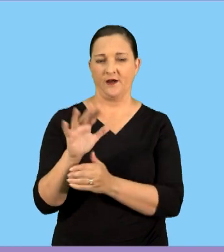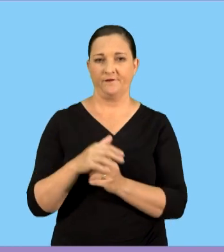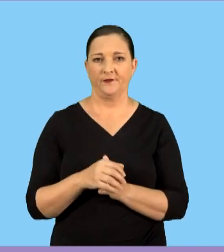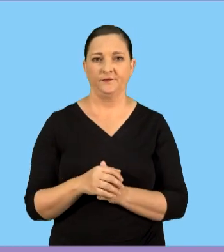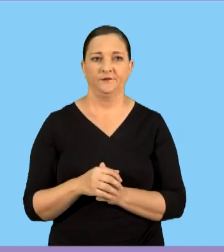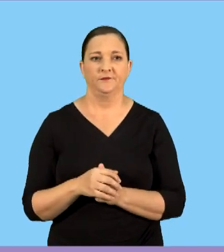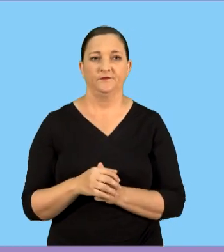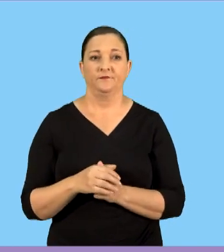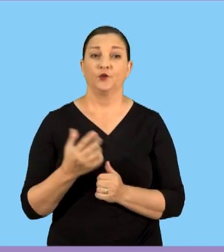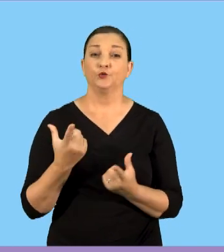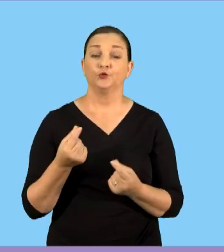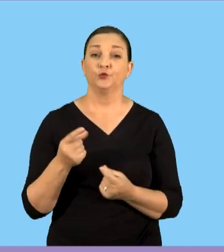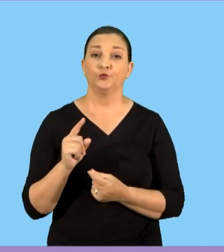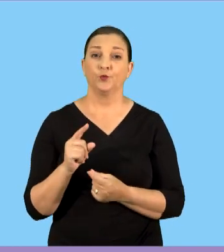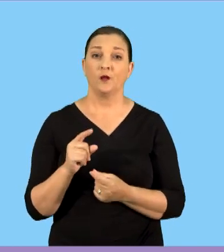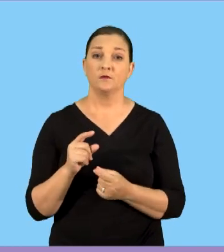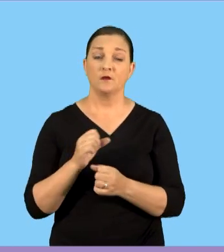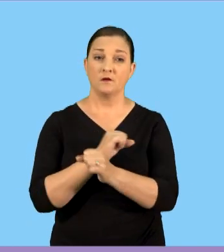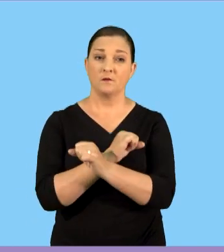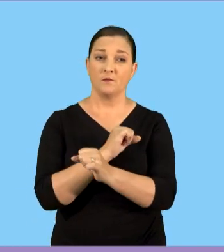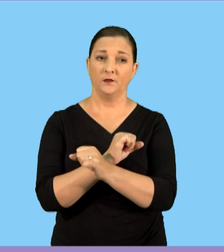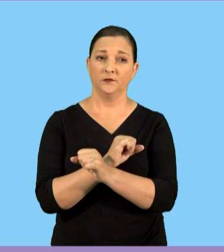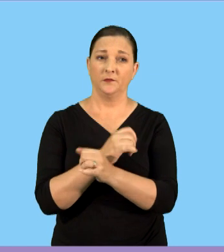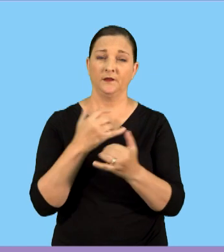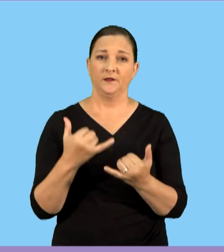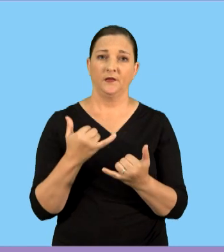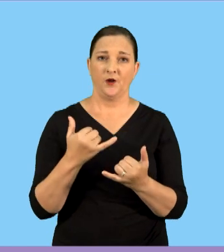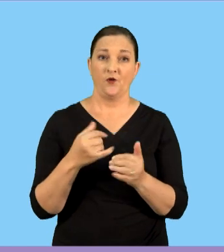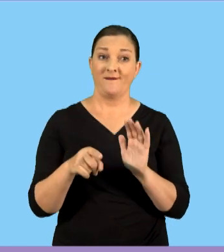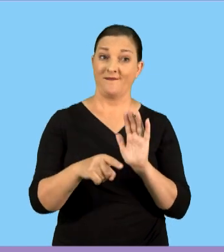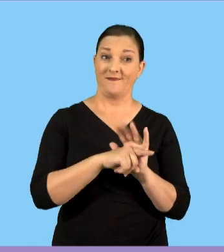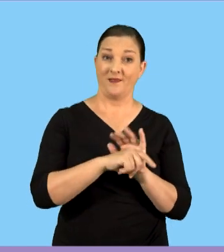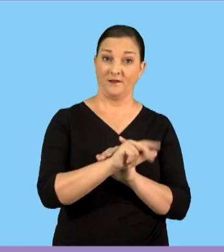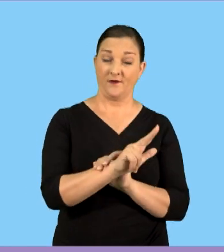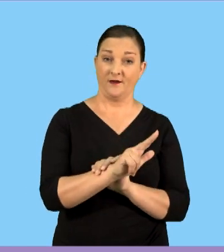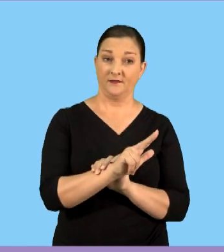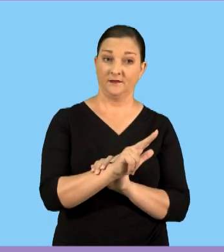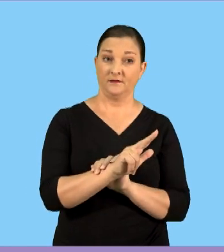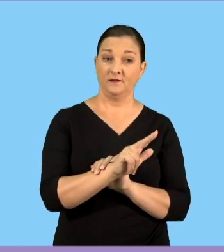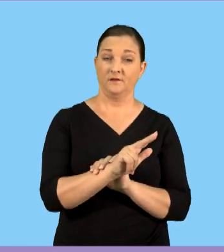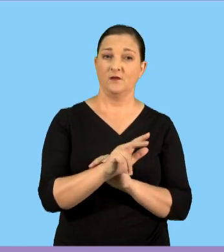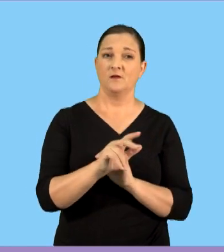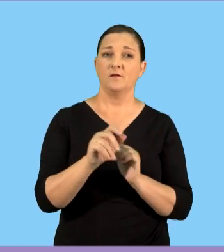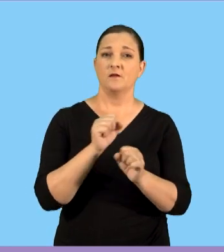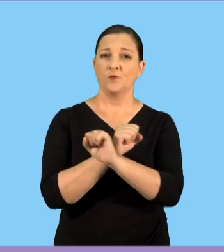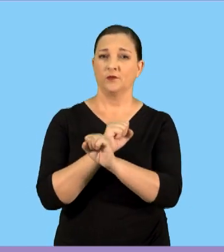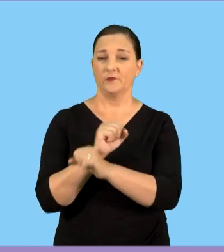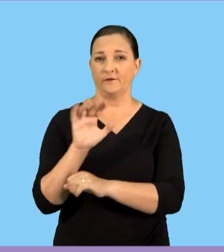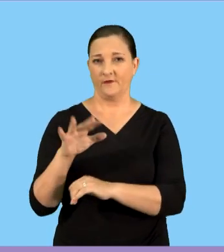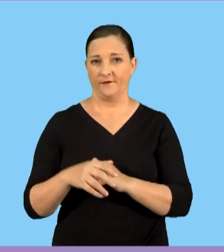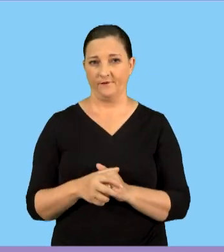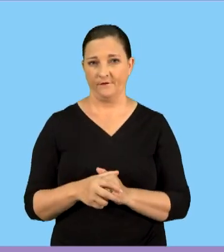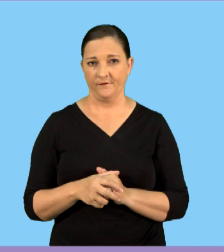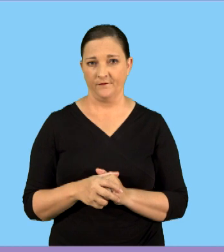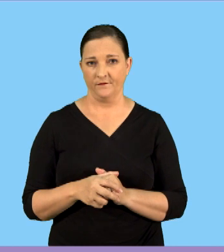again, what are we going to do? We are going to multiply our integers. So that is a negative 8 multiplied by